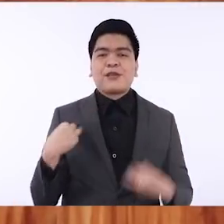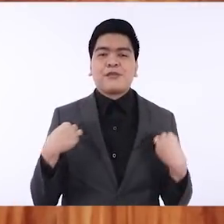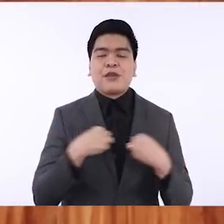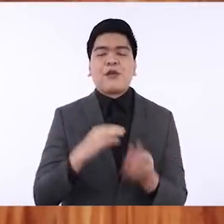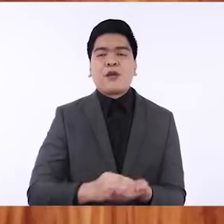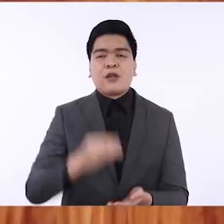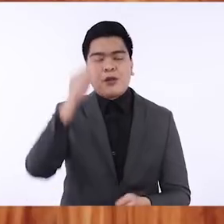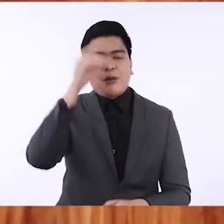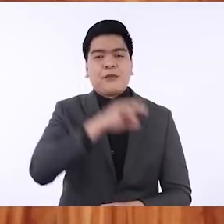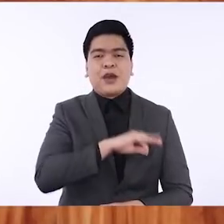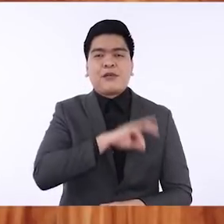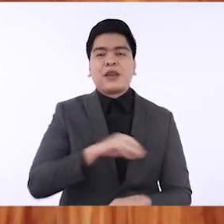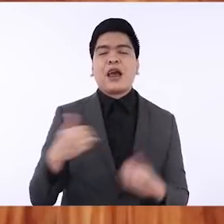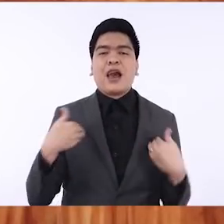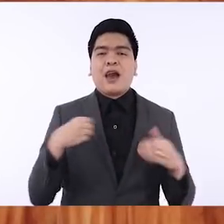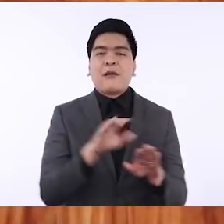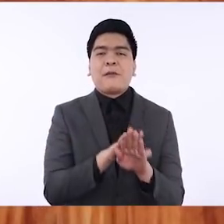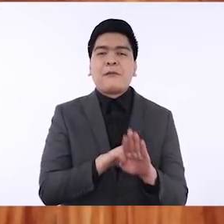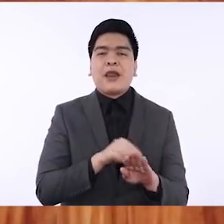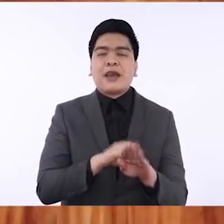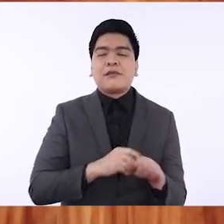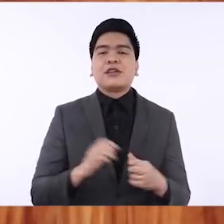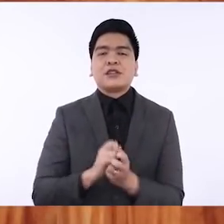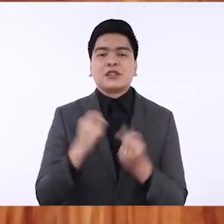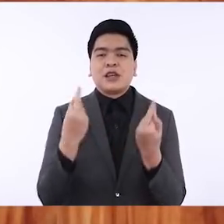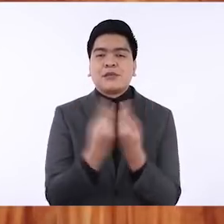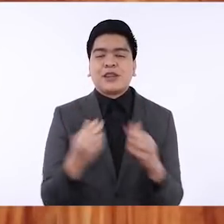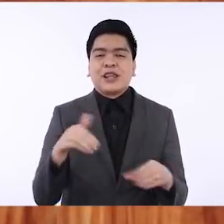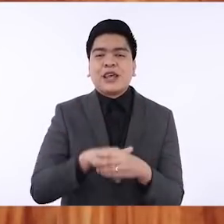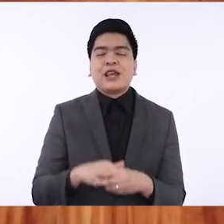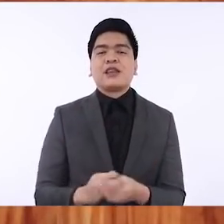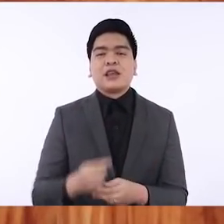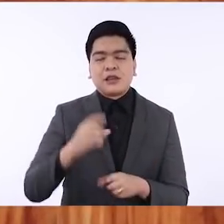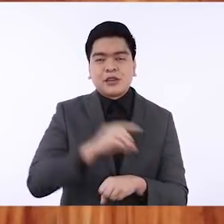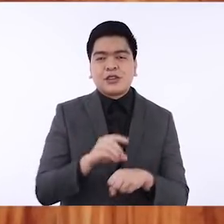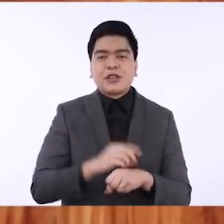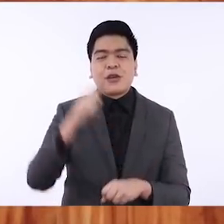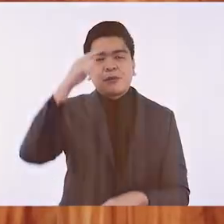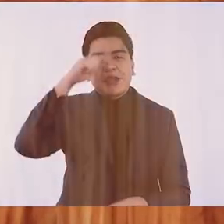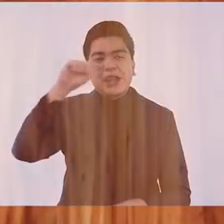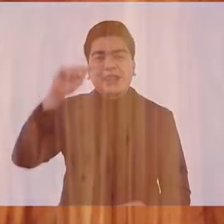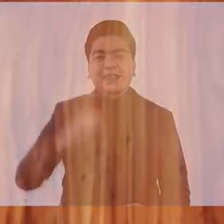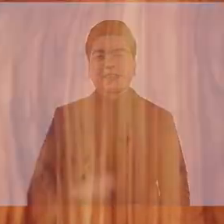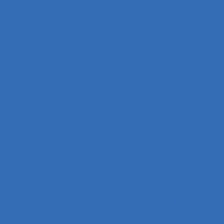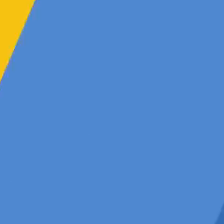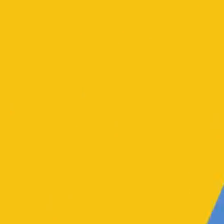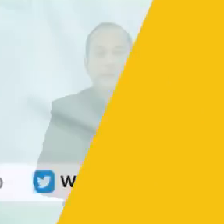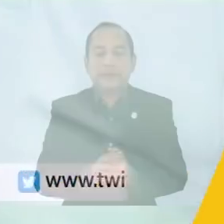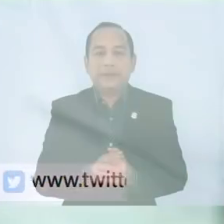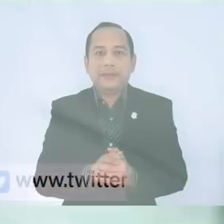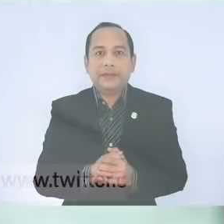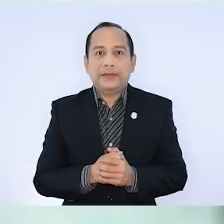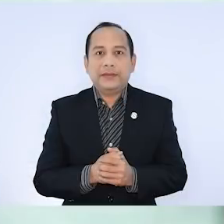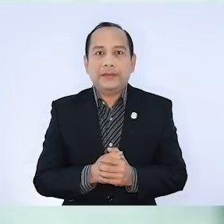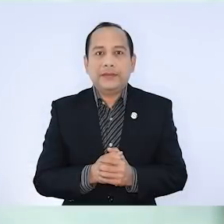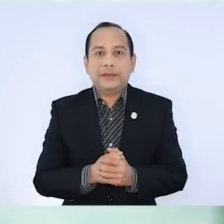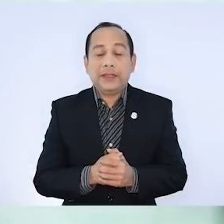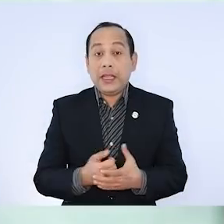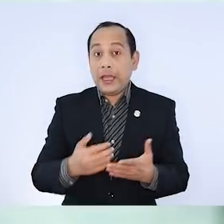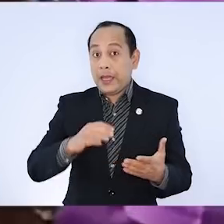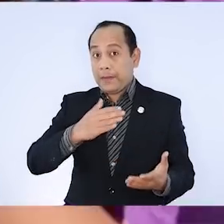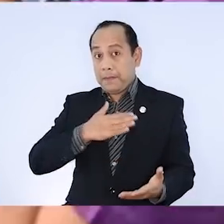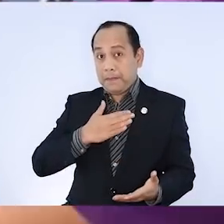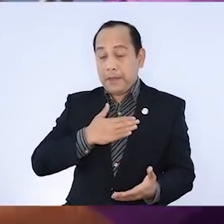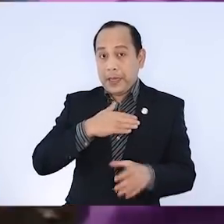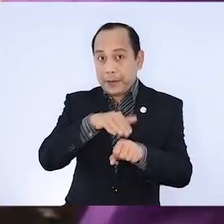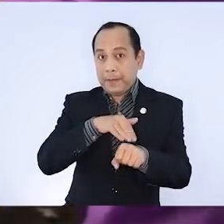Buklod members learned the benefits of having a pet in a seminar in the district of Thailand. My pet is also